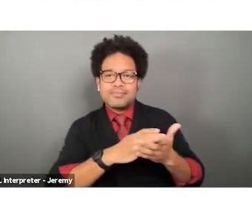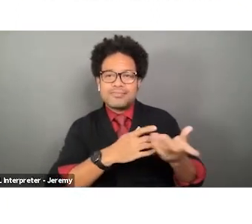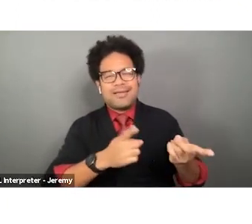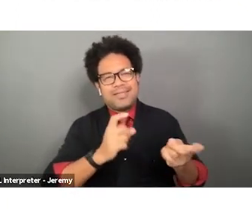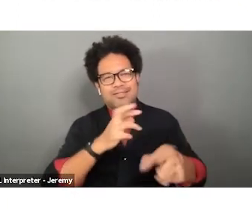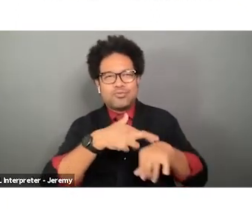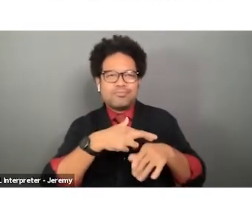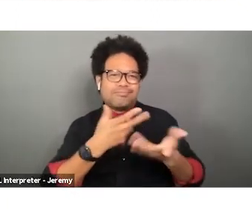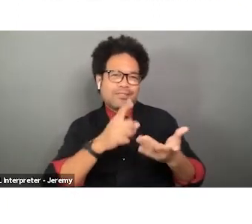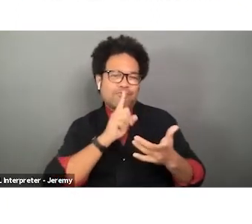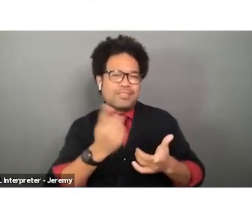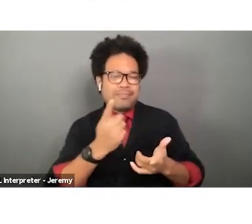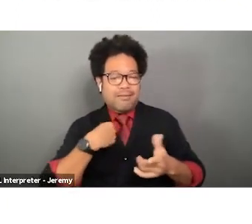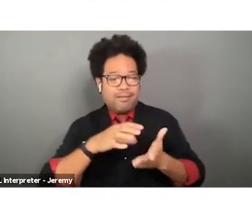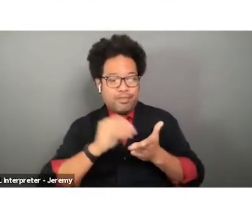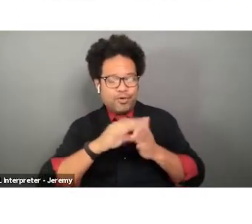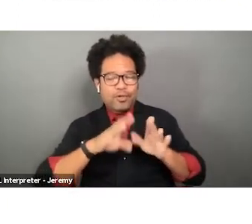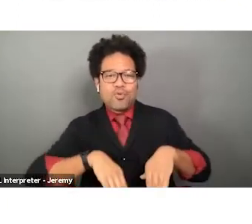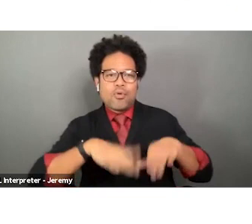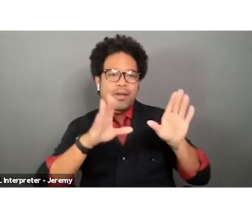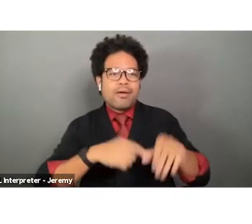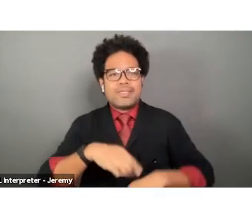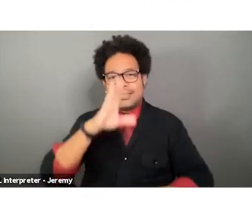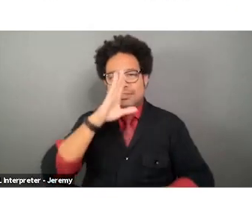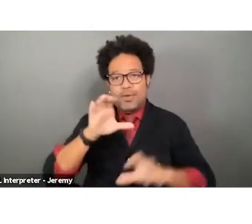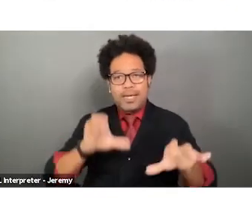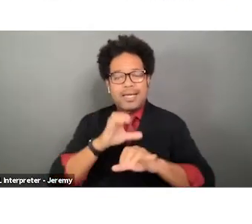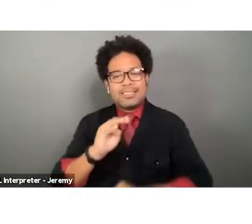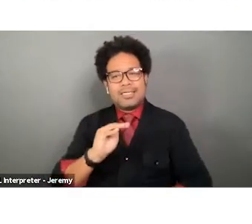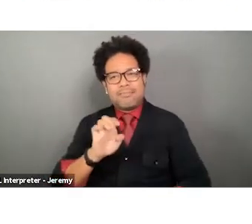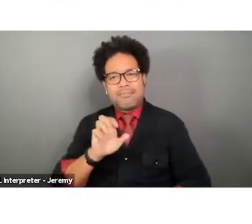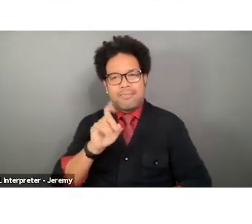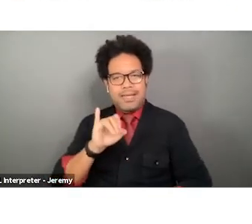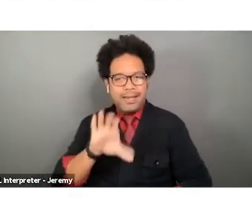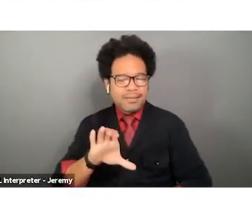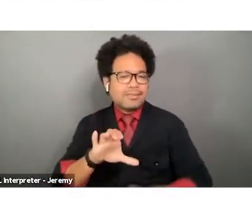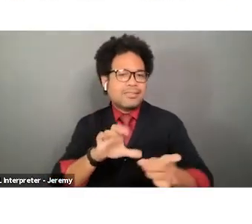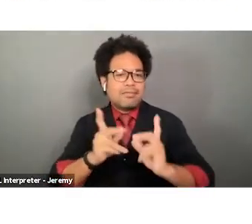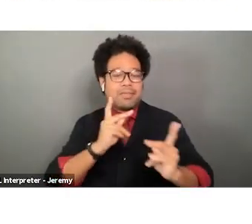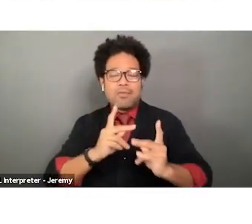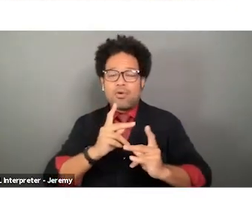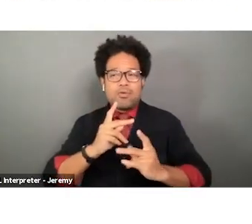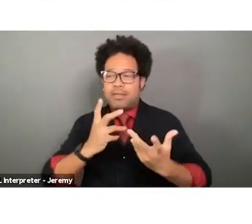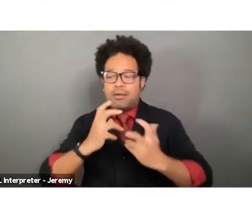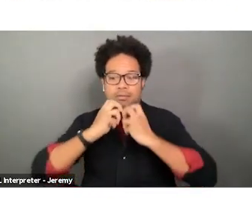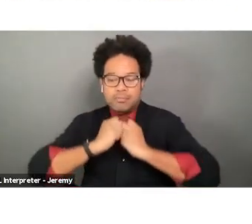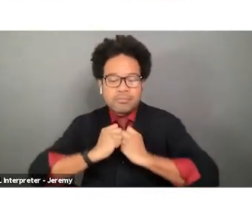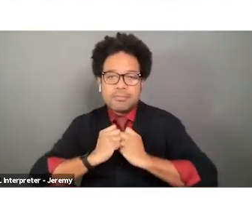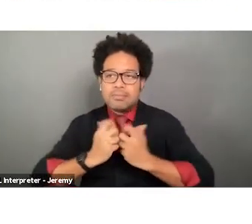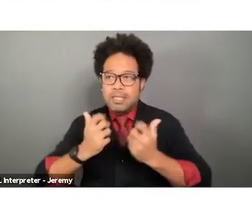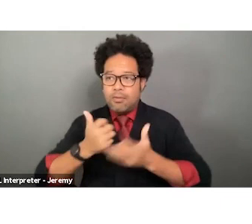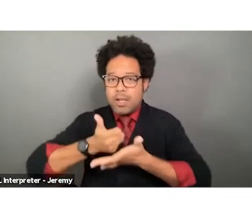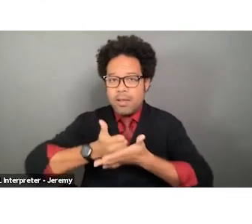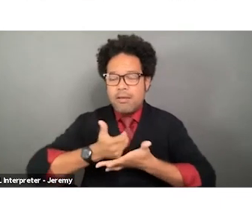up, as well as like direct action medics. These are the people who are committed to care. They want to help. They want to make people